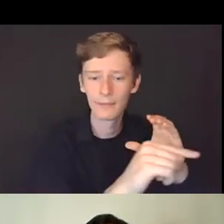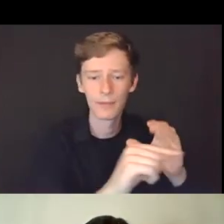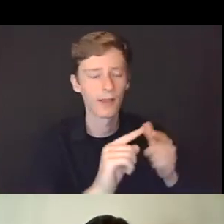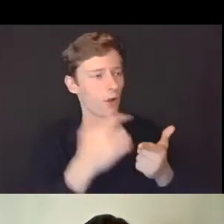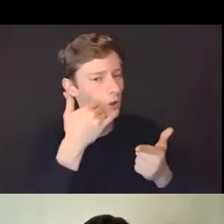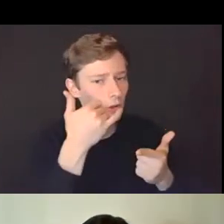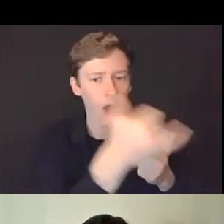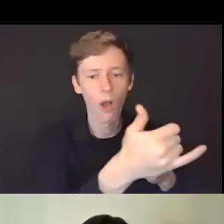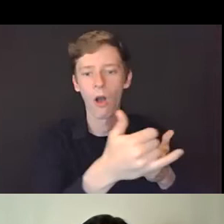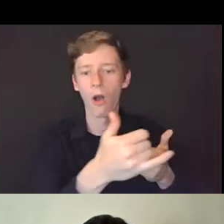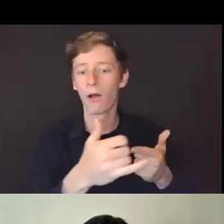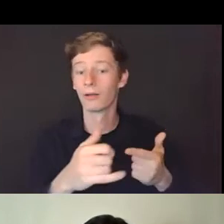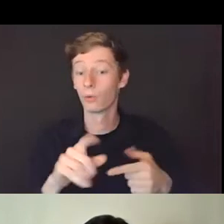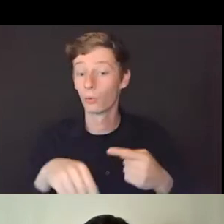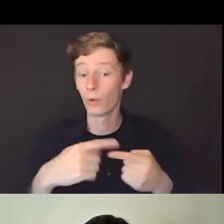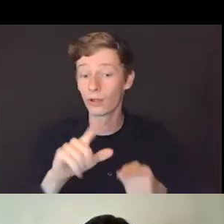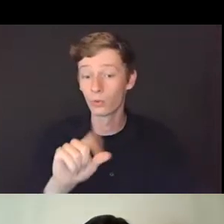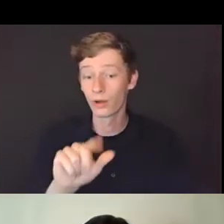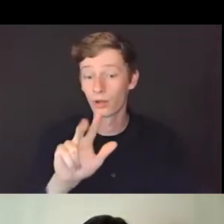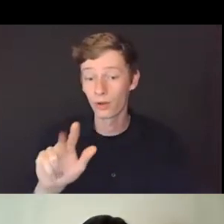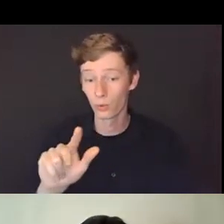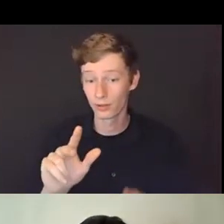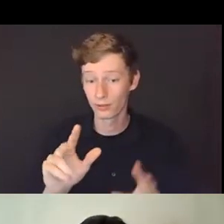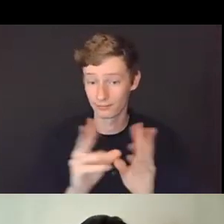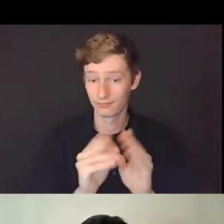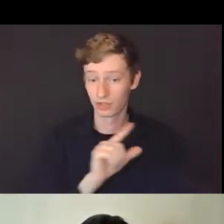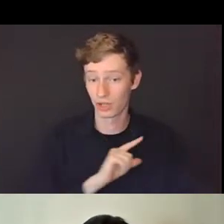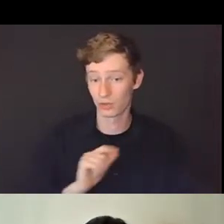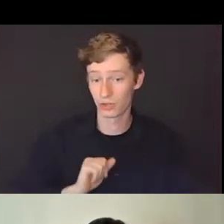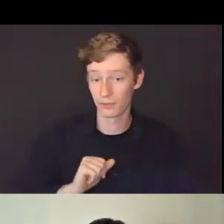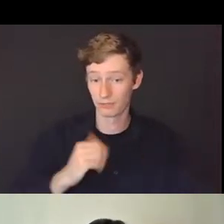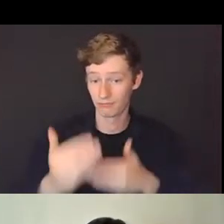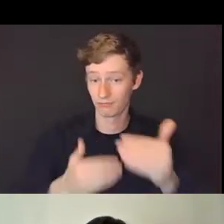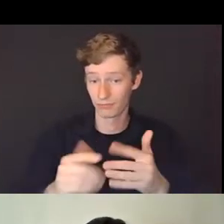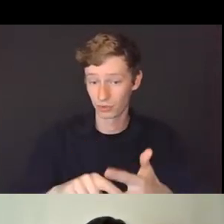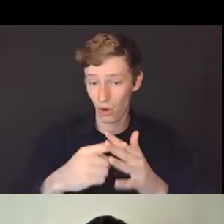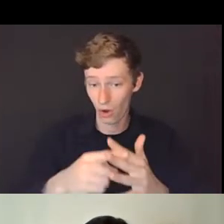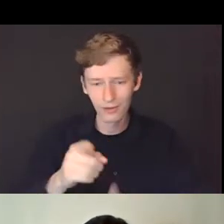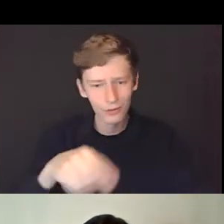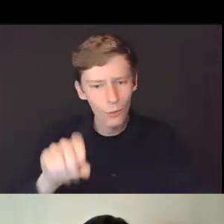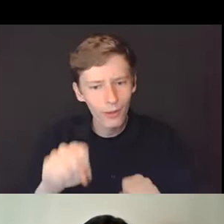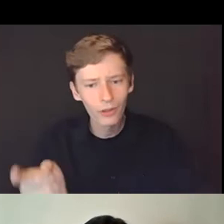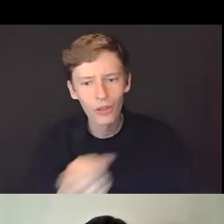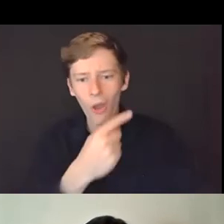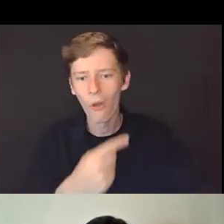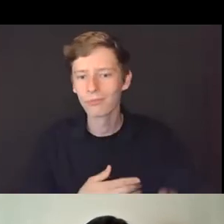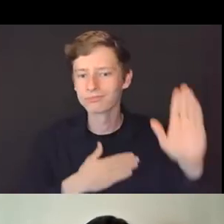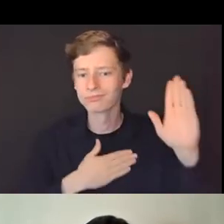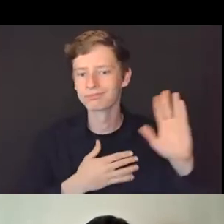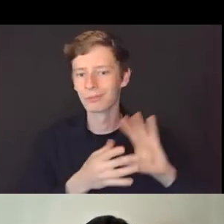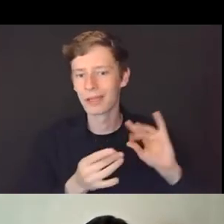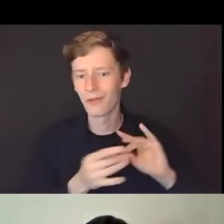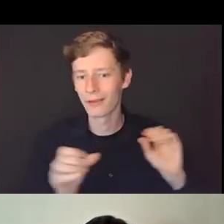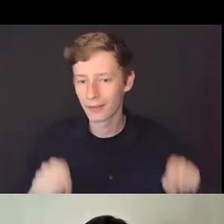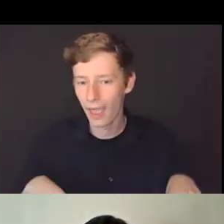provide testimony. You can testify in front of these members here with us today and make your voice heard and know that, again, abortion